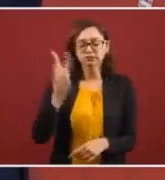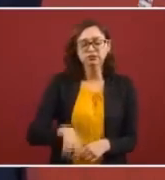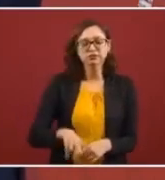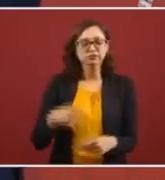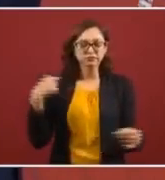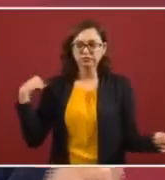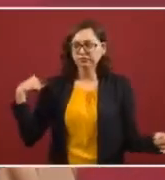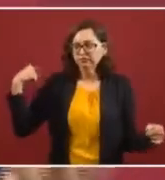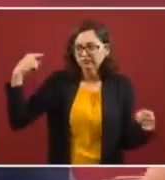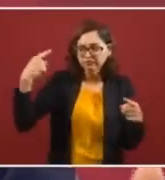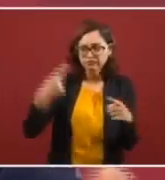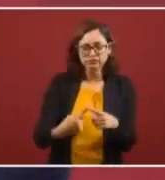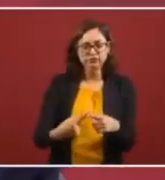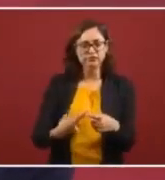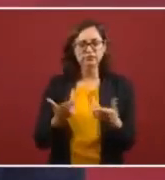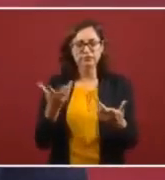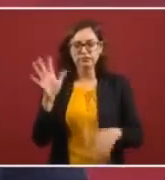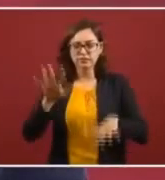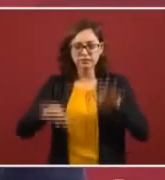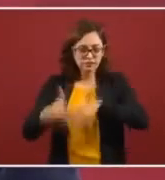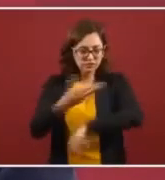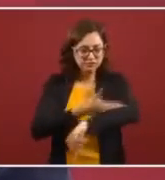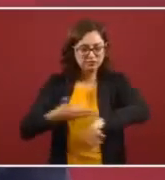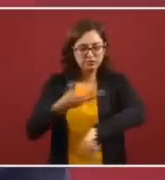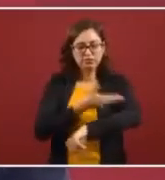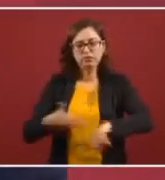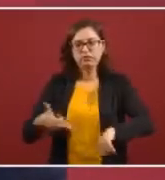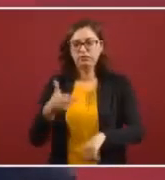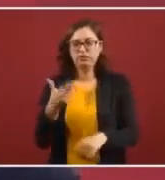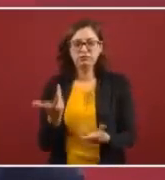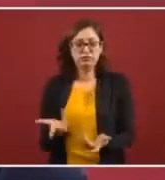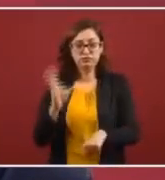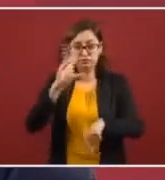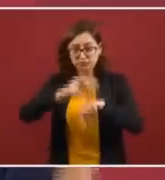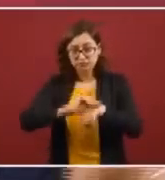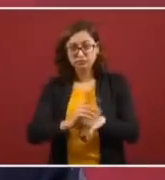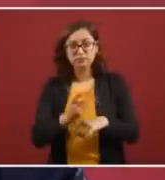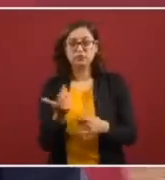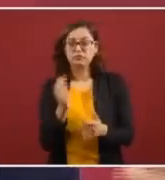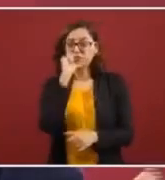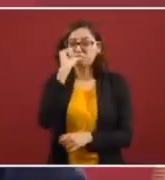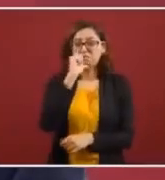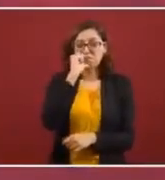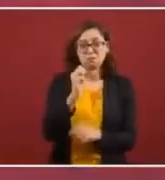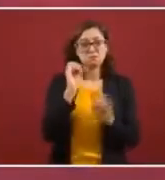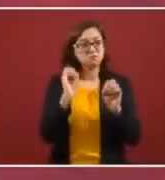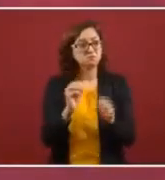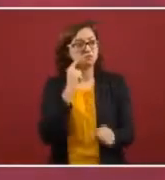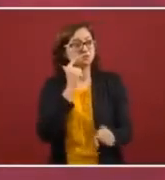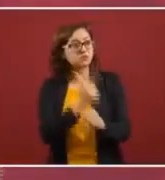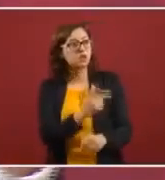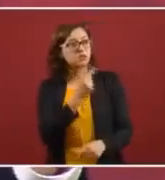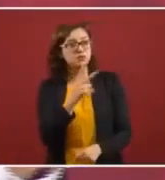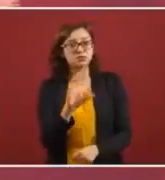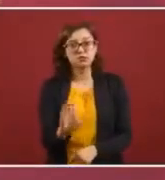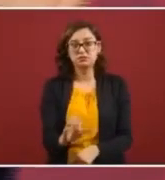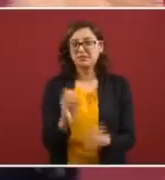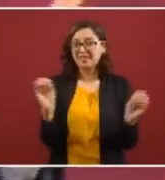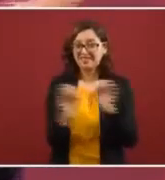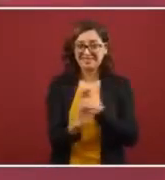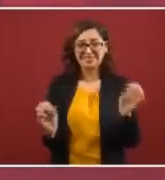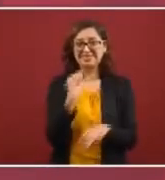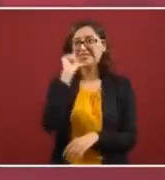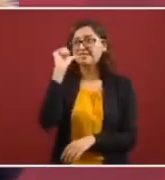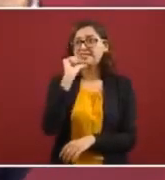tenía en algunos casos trámites tan sencillos como un permiso de demolición. So there's some things that were just held back because they had